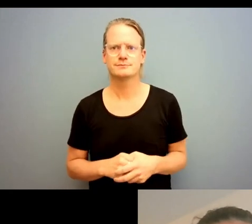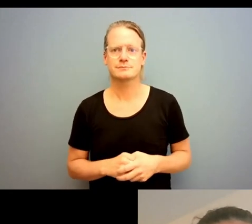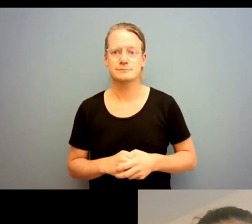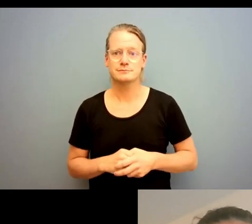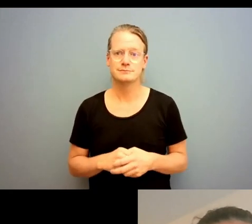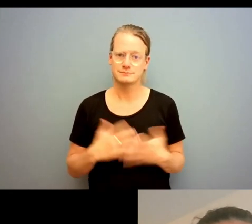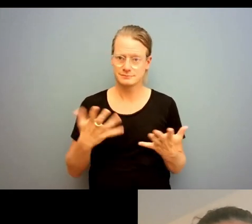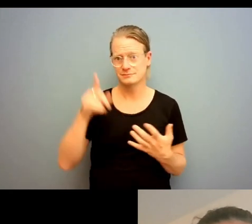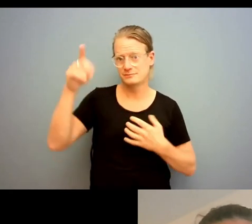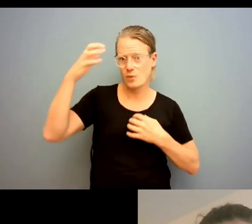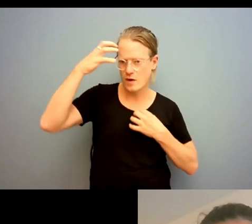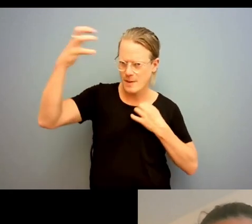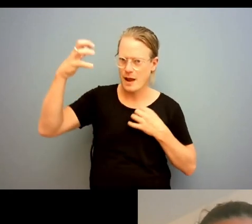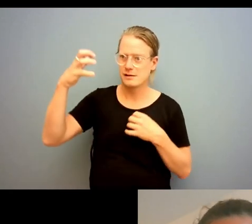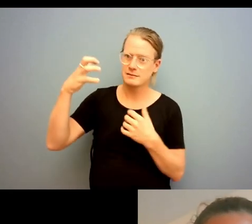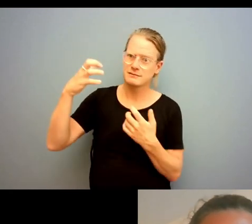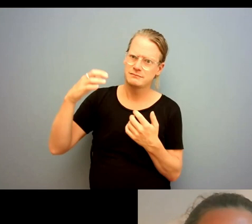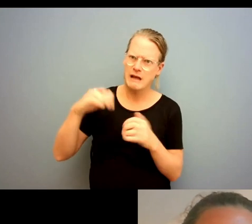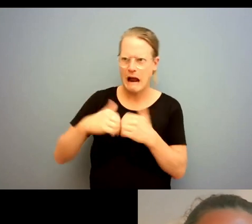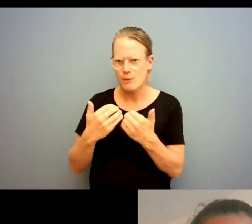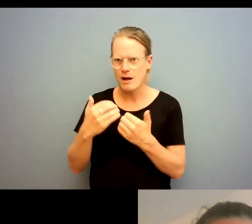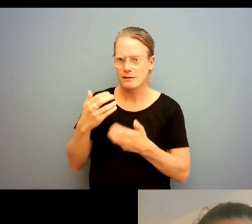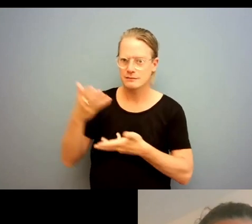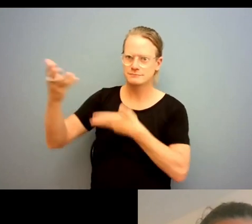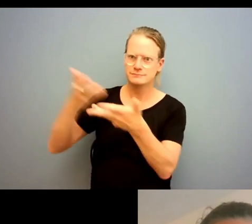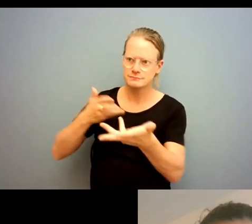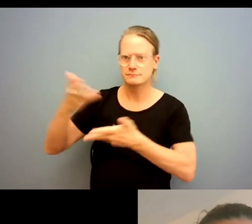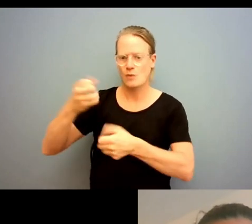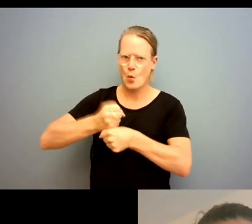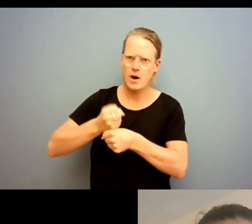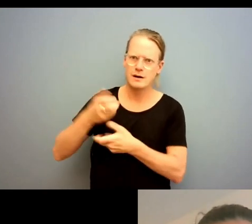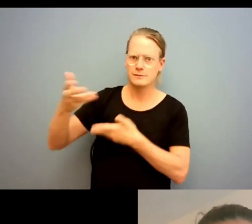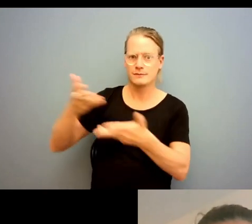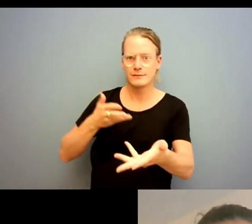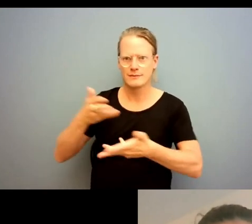better since you collaborate more, or